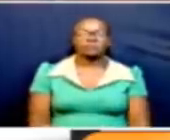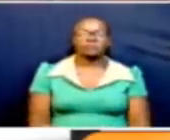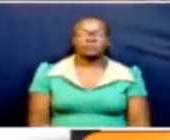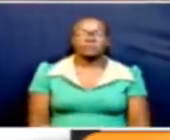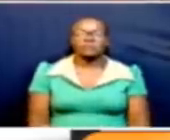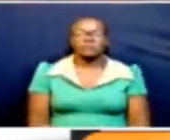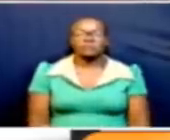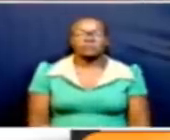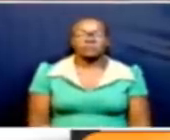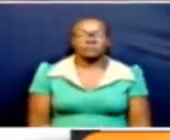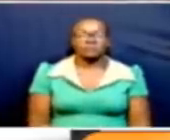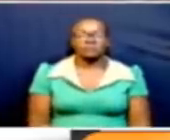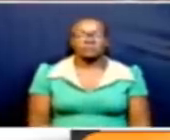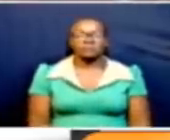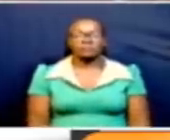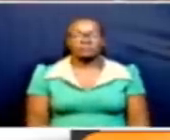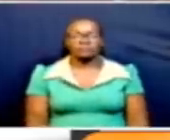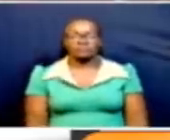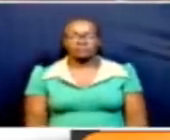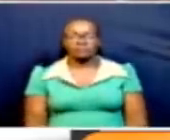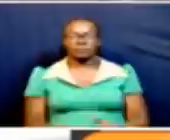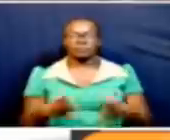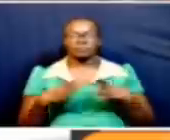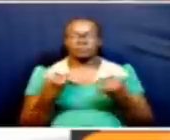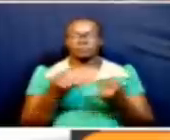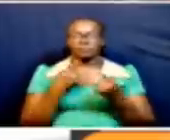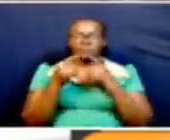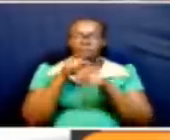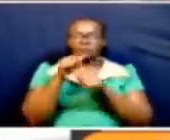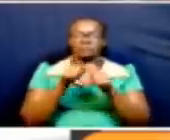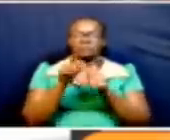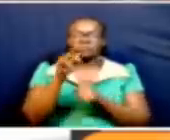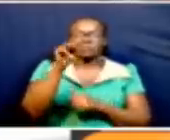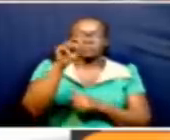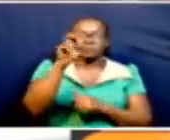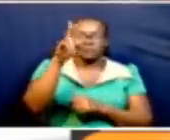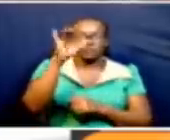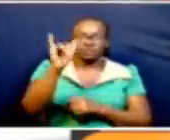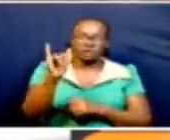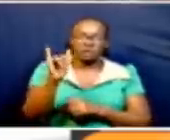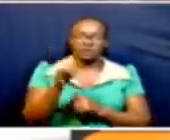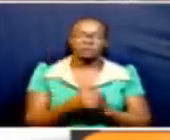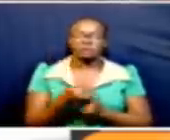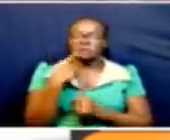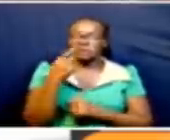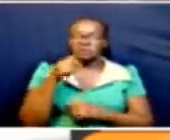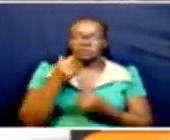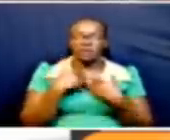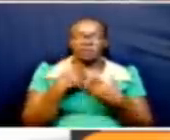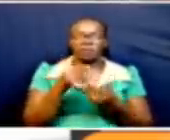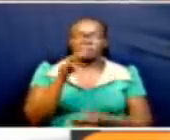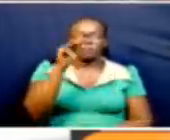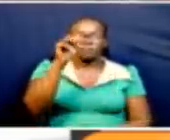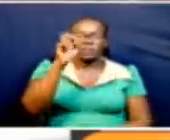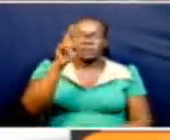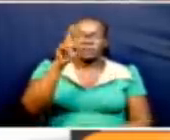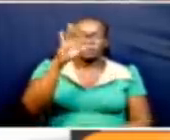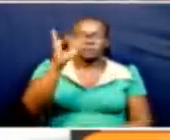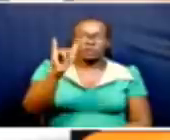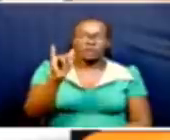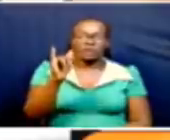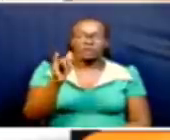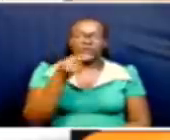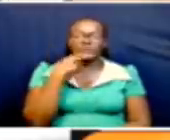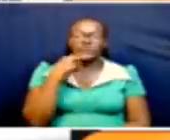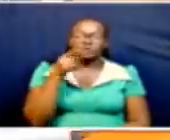about mercury right now. In sugar. You ask somebody, what is mercury? Walisema tuko na mercury kwa sukari tu sikunywe. But